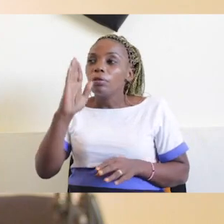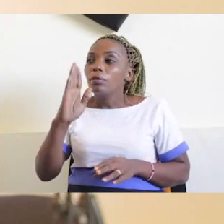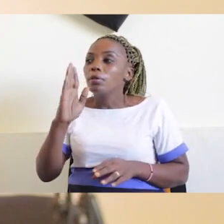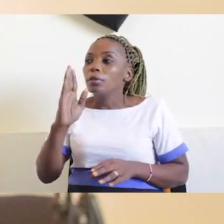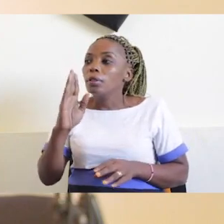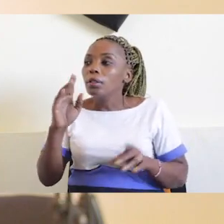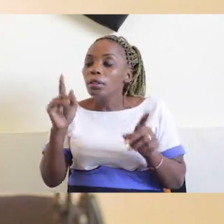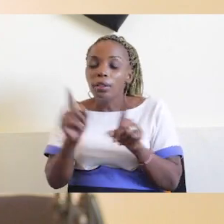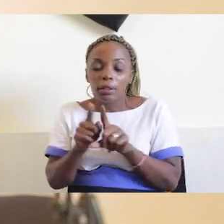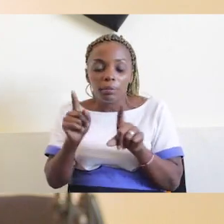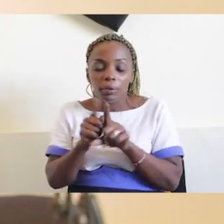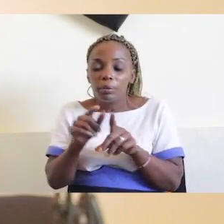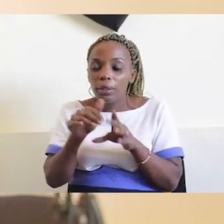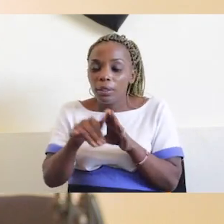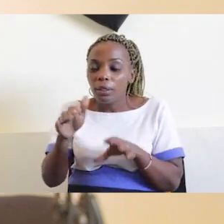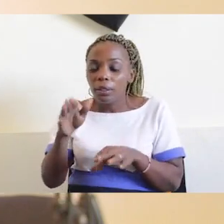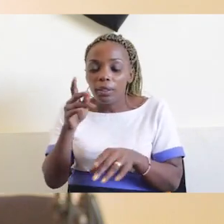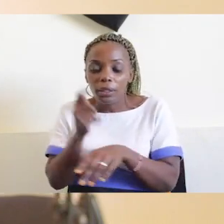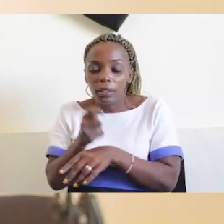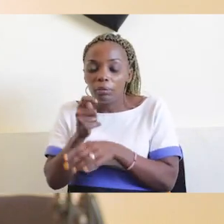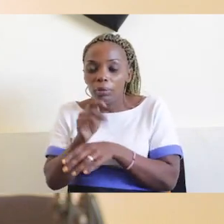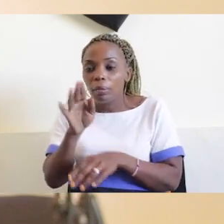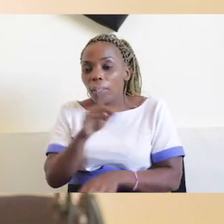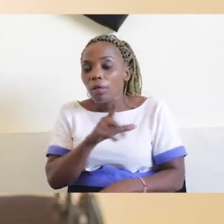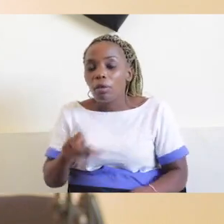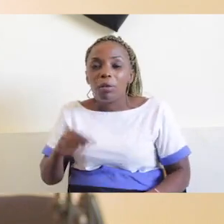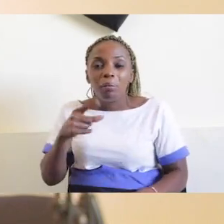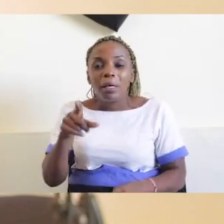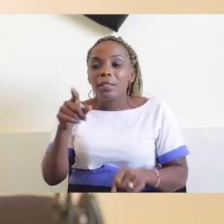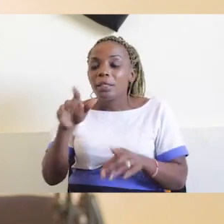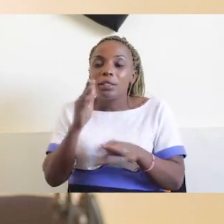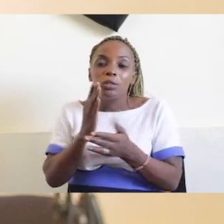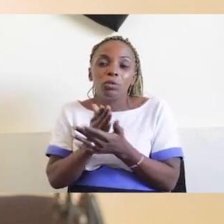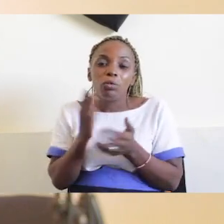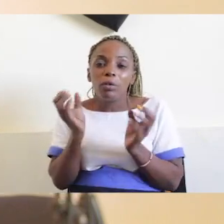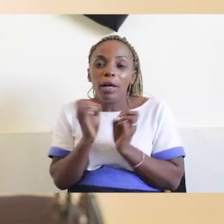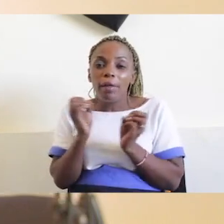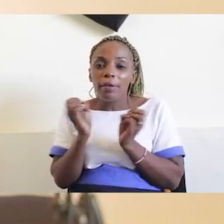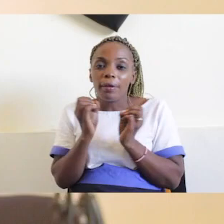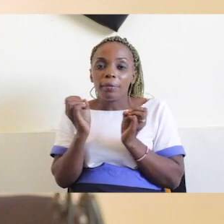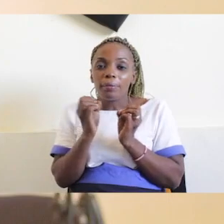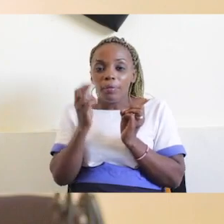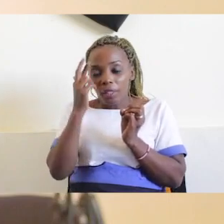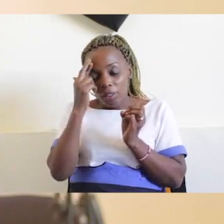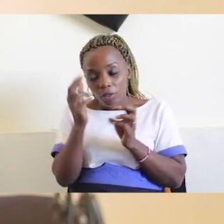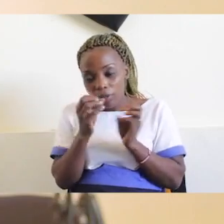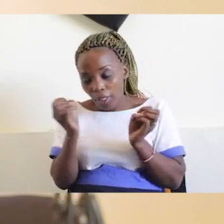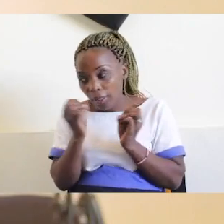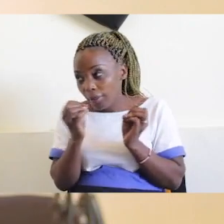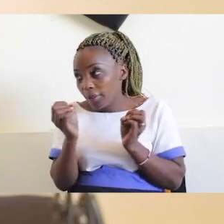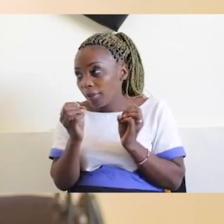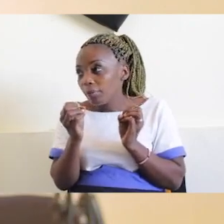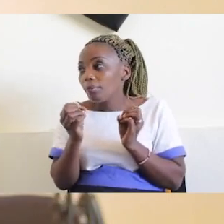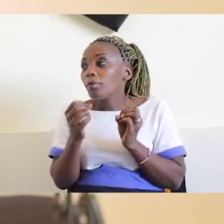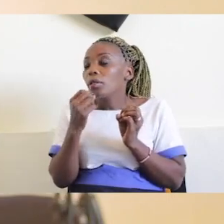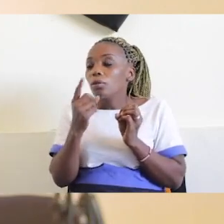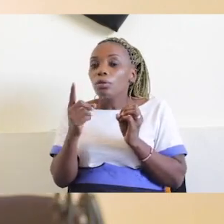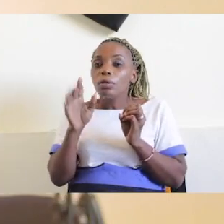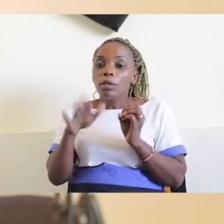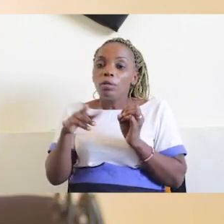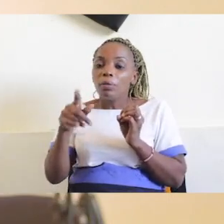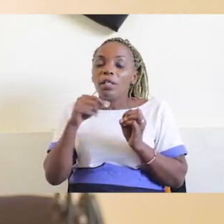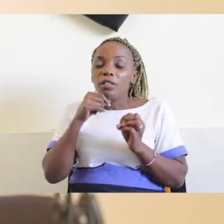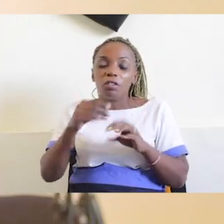God, in the sanctuary of the Lord. But that is not the reason. That was not the truth. And so she did